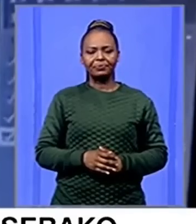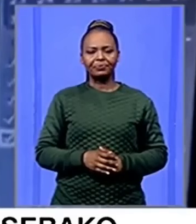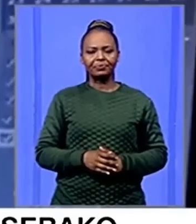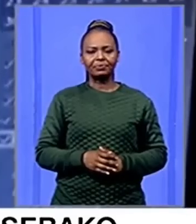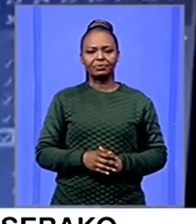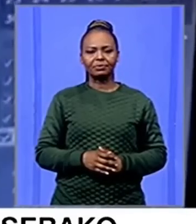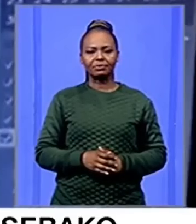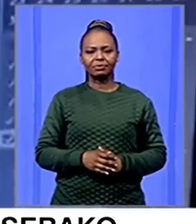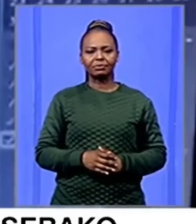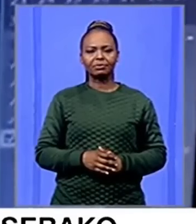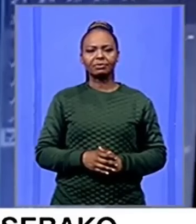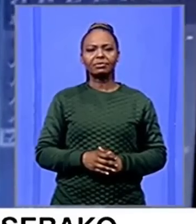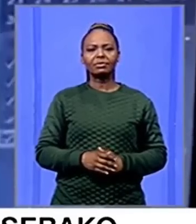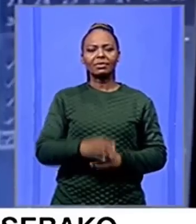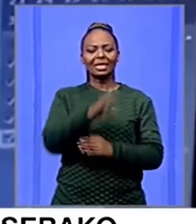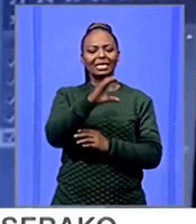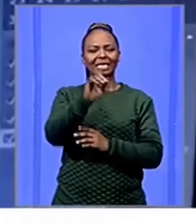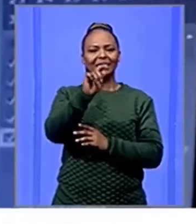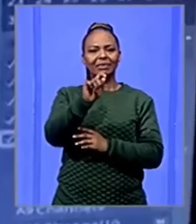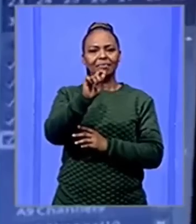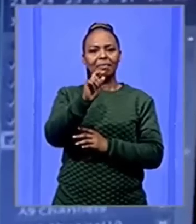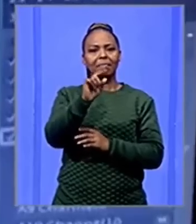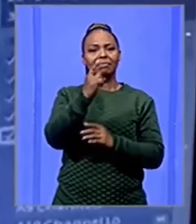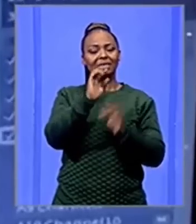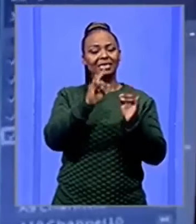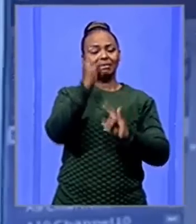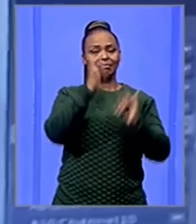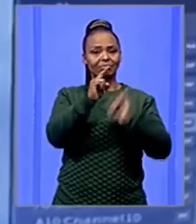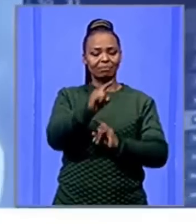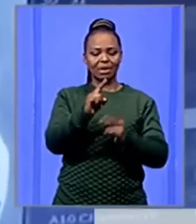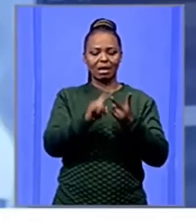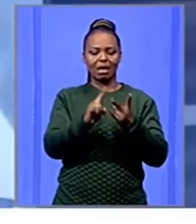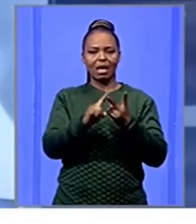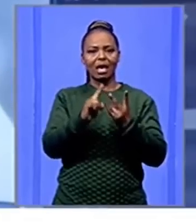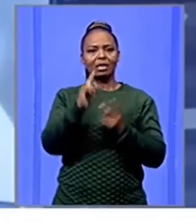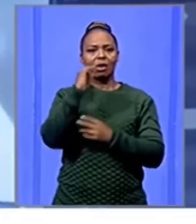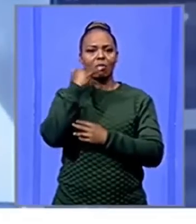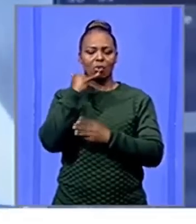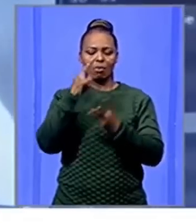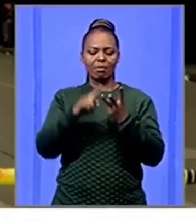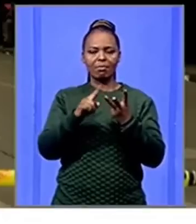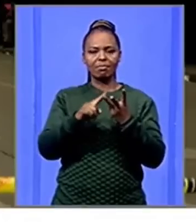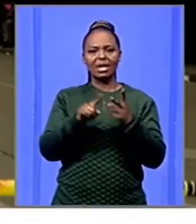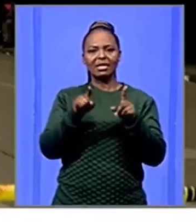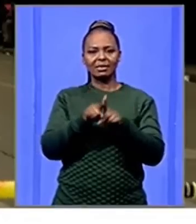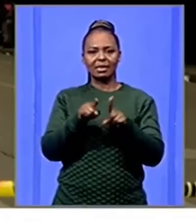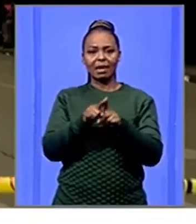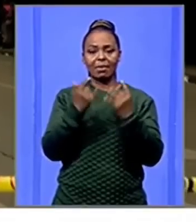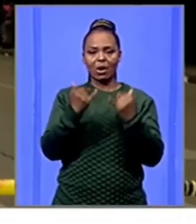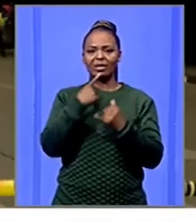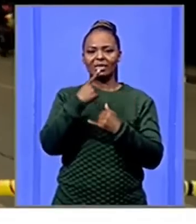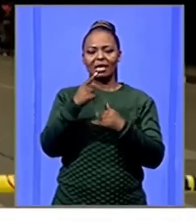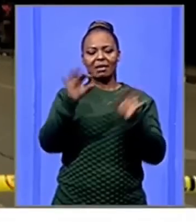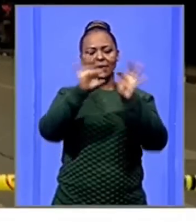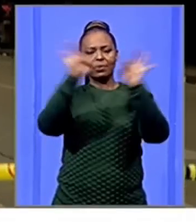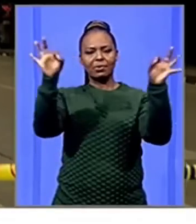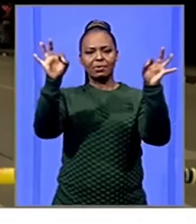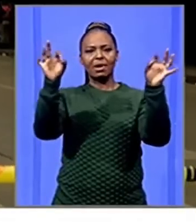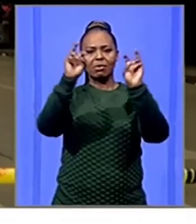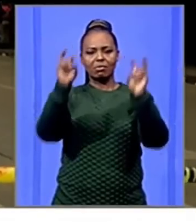City Power, Egoli Gas, Telkom le Sasol tsare mafaratlhatlha tsona a santse a siame. Ditlamo tse di ne di biditswe go